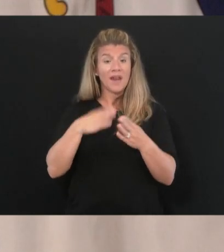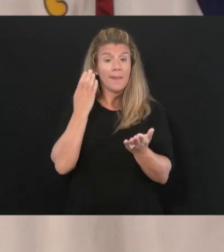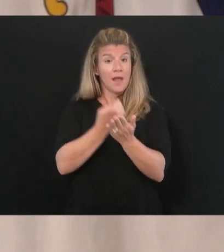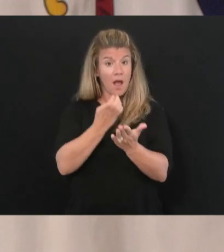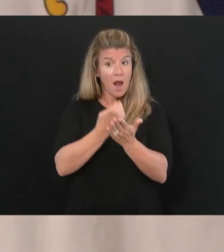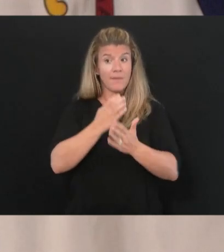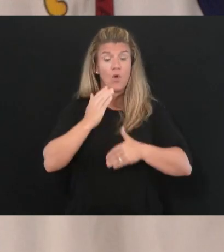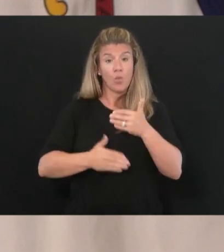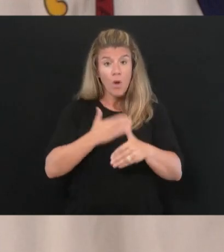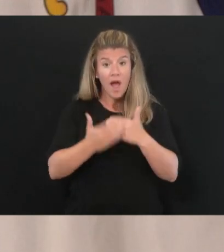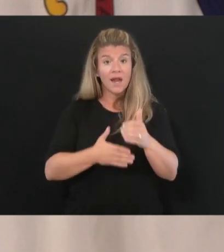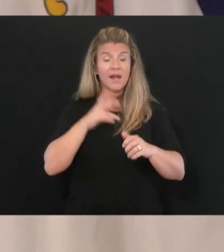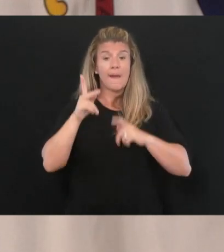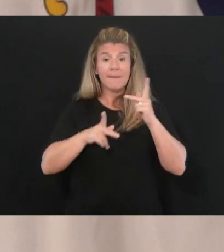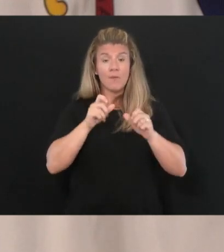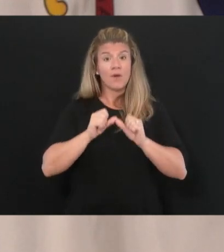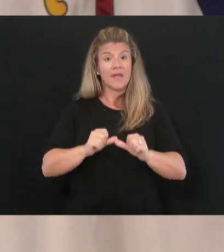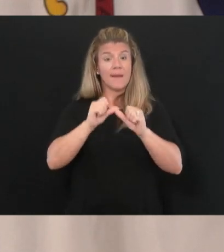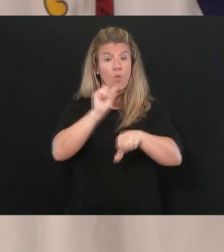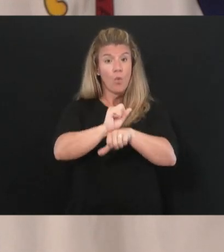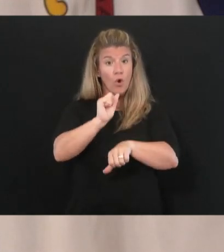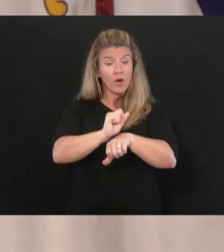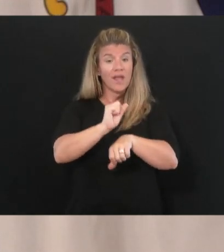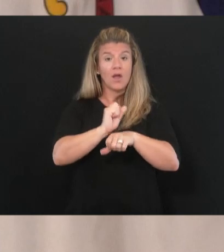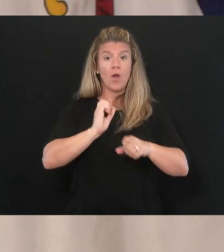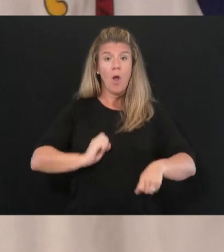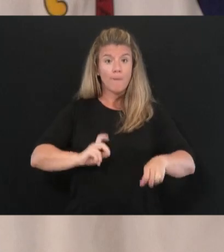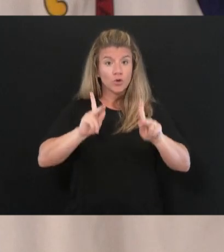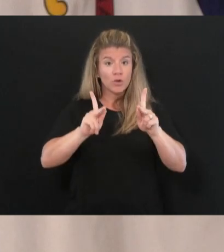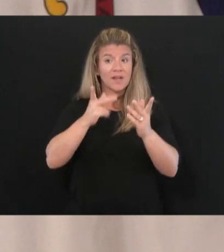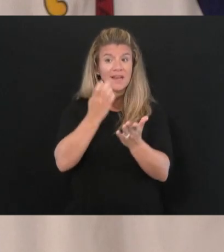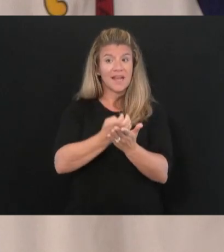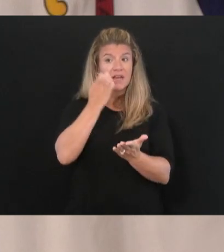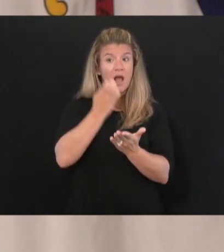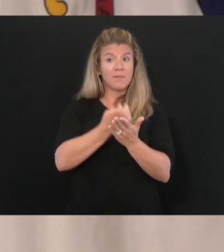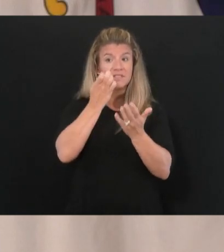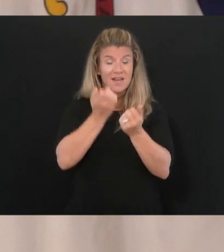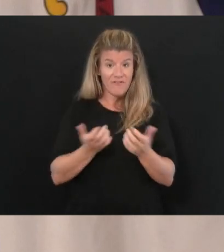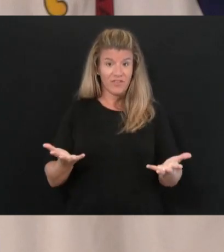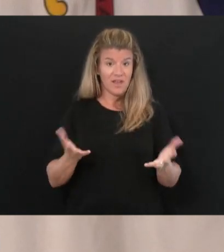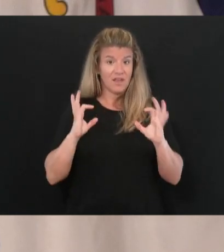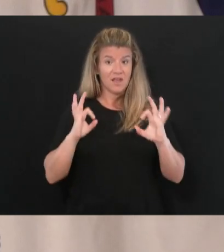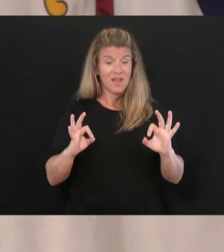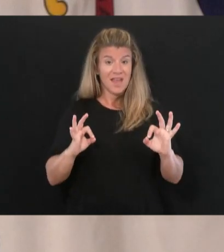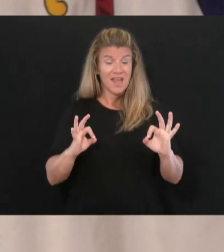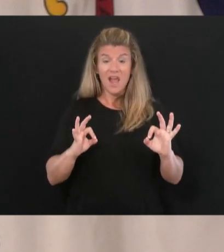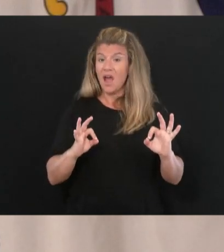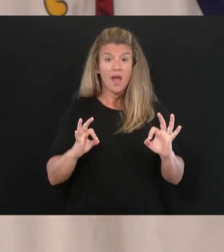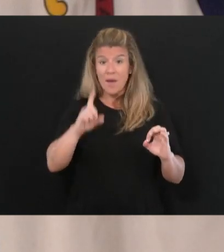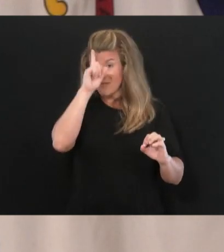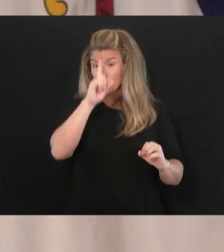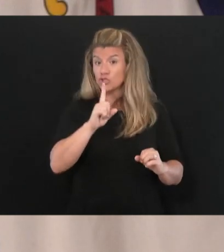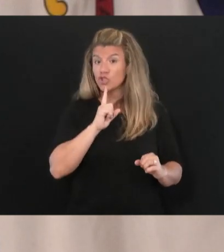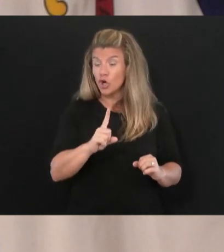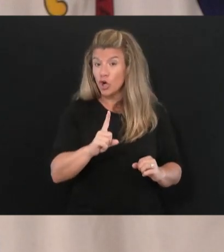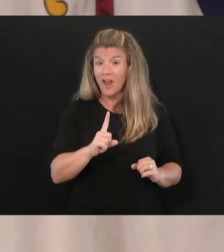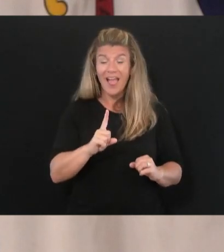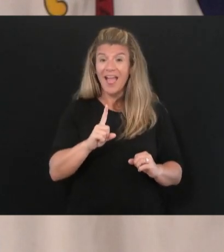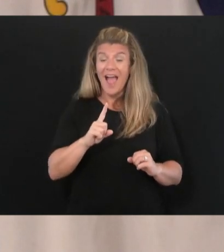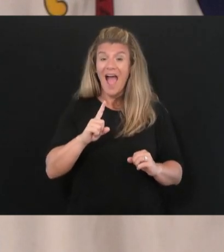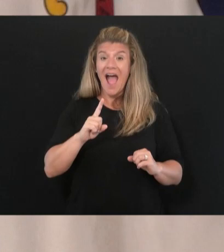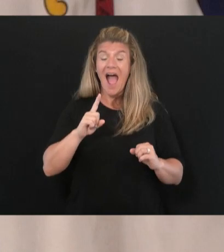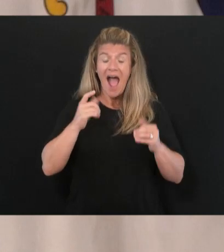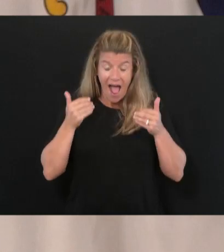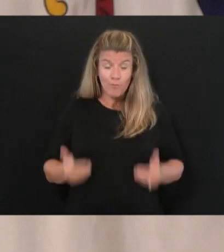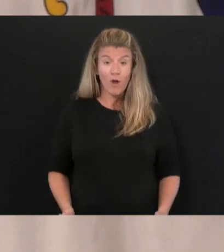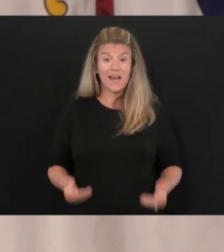and people with jobs and opportunities and the economics all working. The absolutely guy that is sitting right here